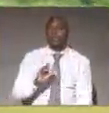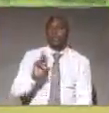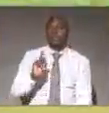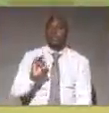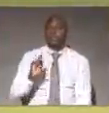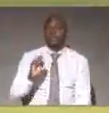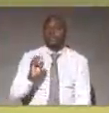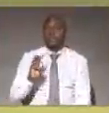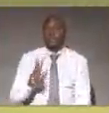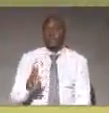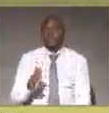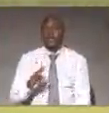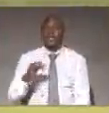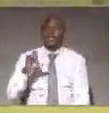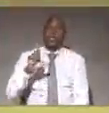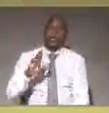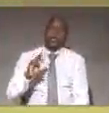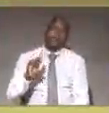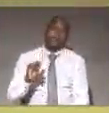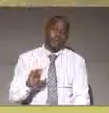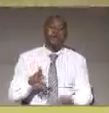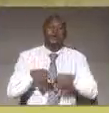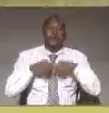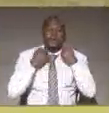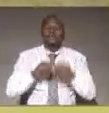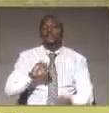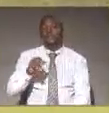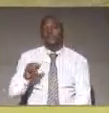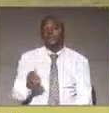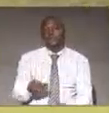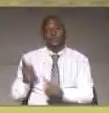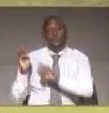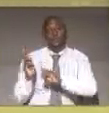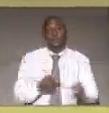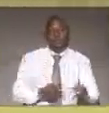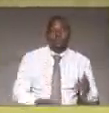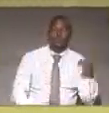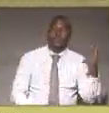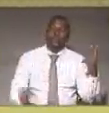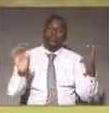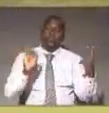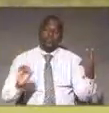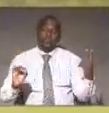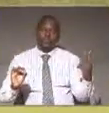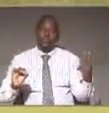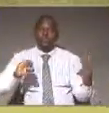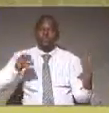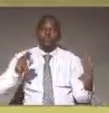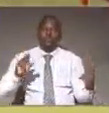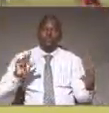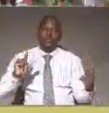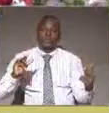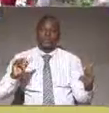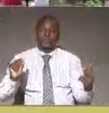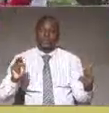Kitovu and Royal Giants. Hosts Jinja SS beat St. Juliana 2-0, while Jinja Progressive